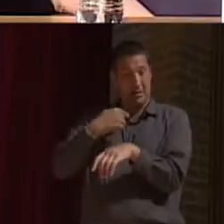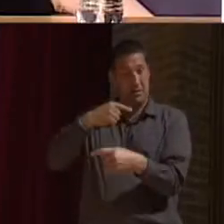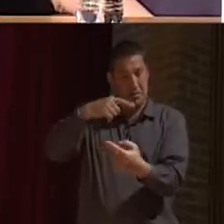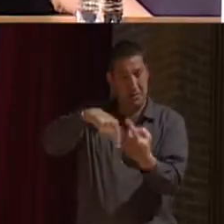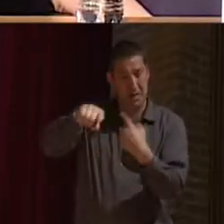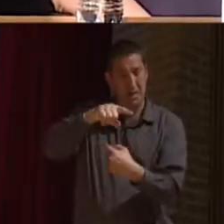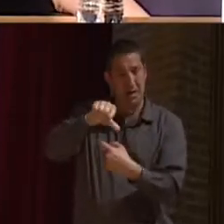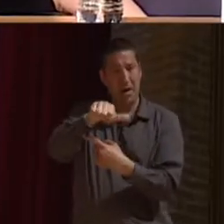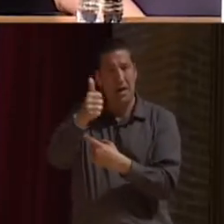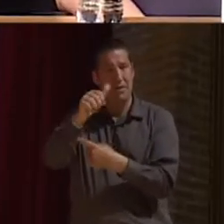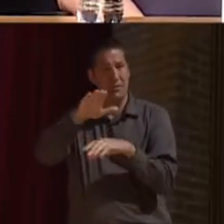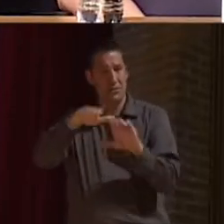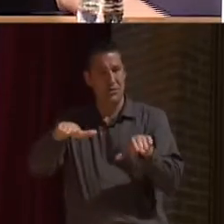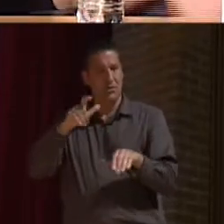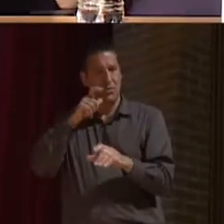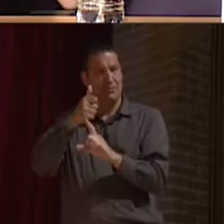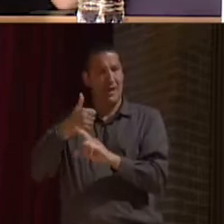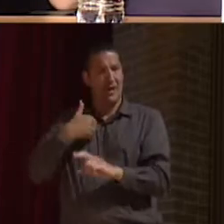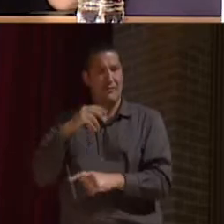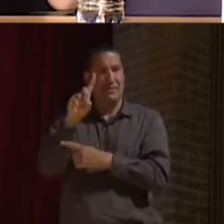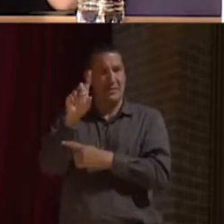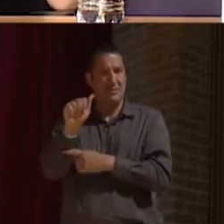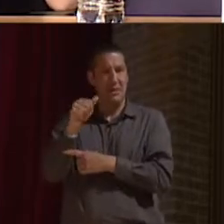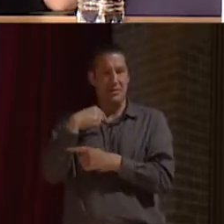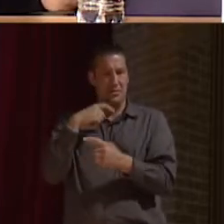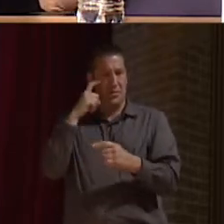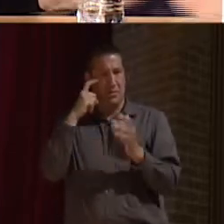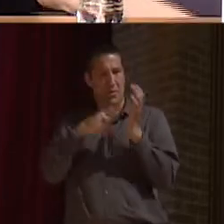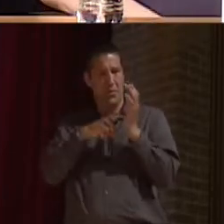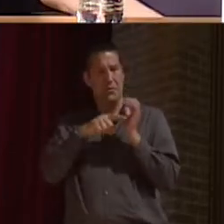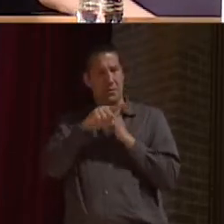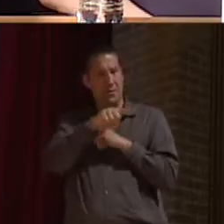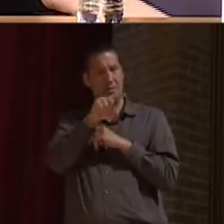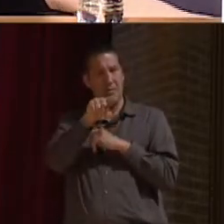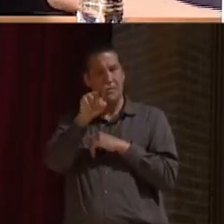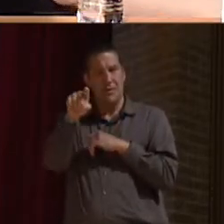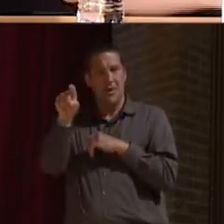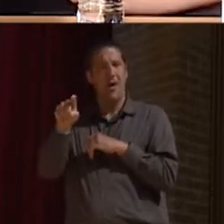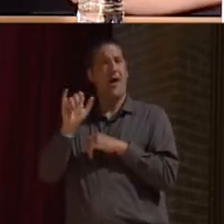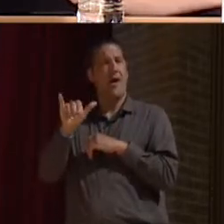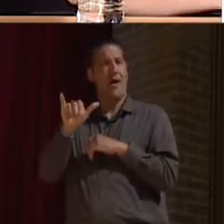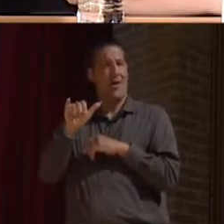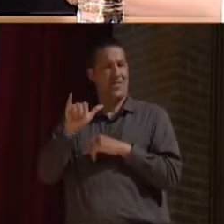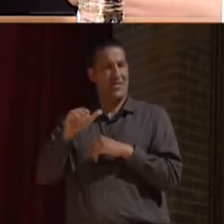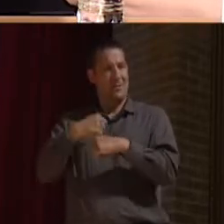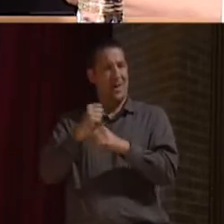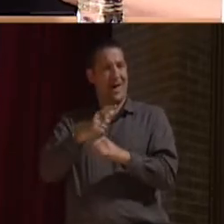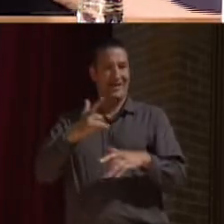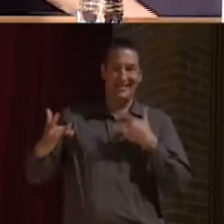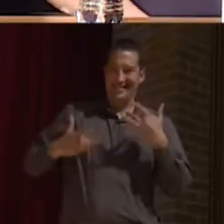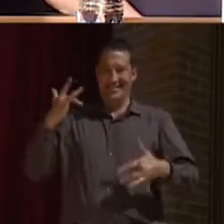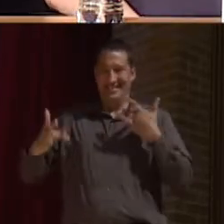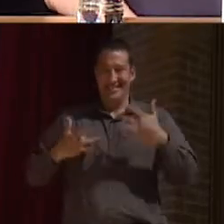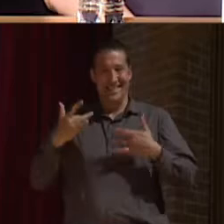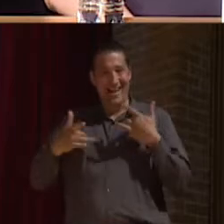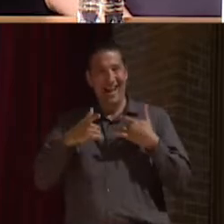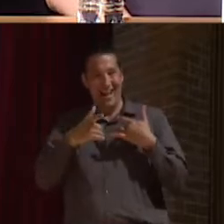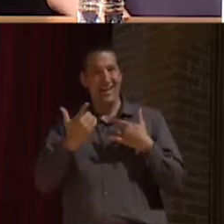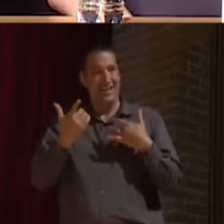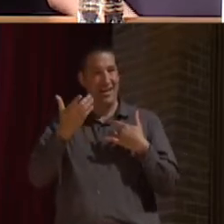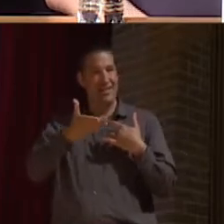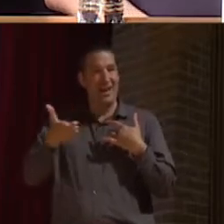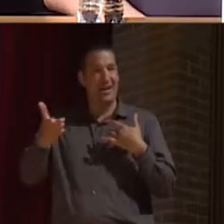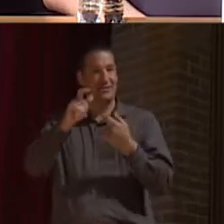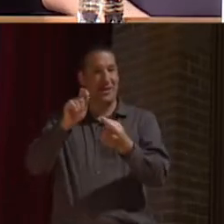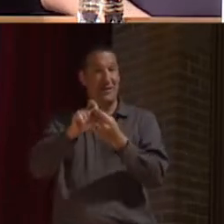children as well, and you see certain things that really kind of excite them, that really get them excited. And I know with our son, if he